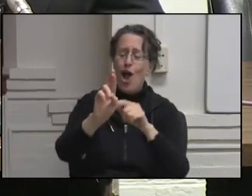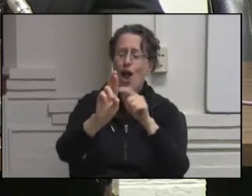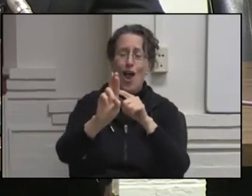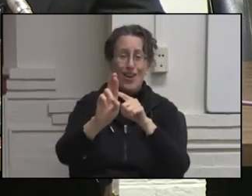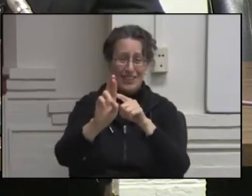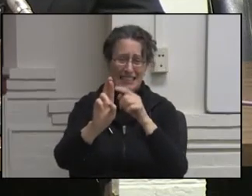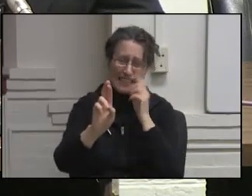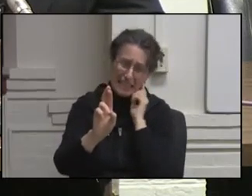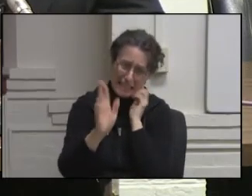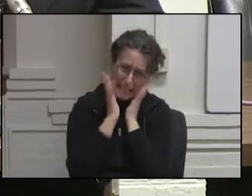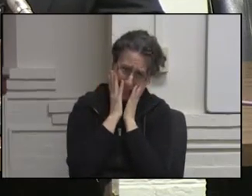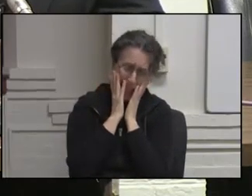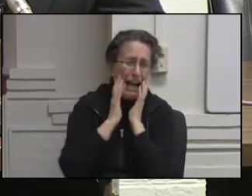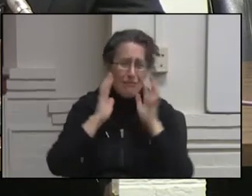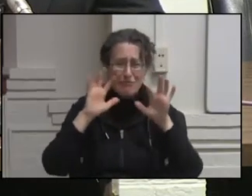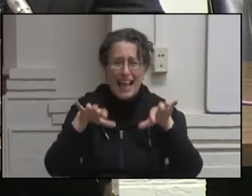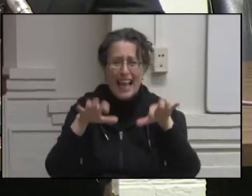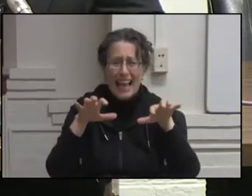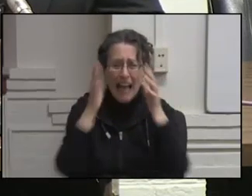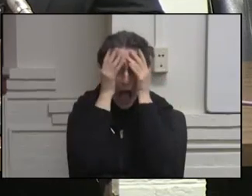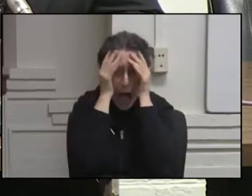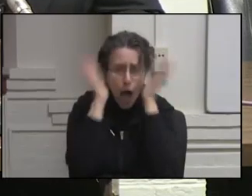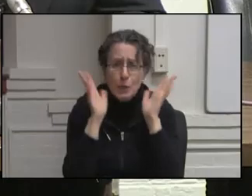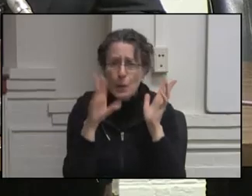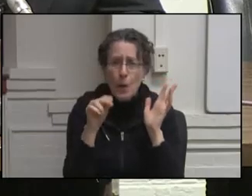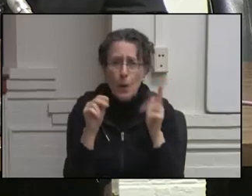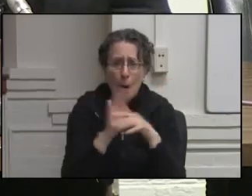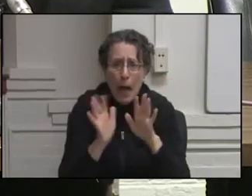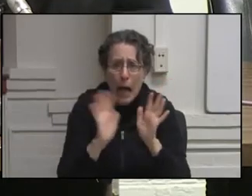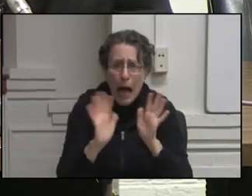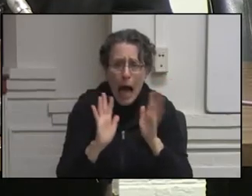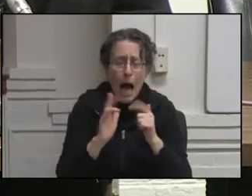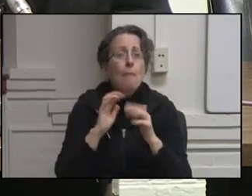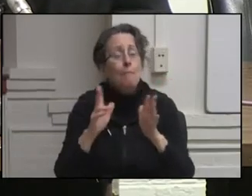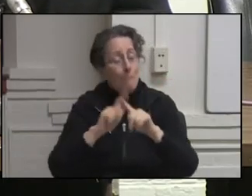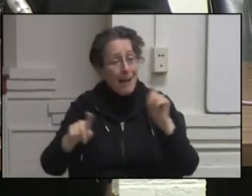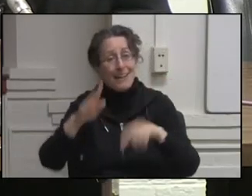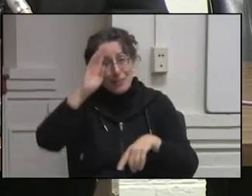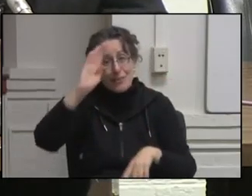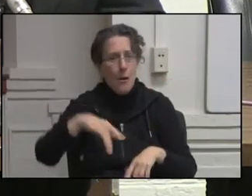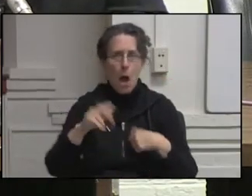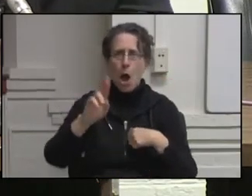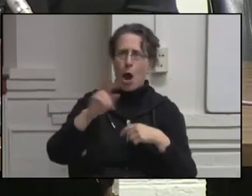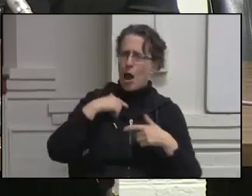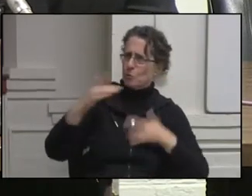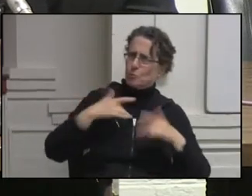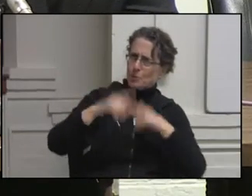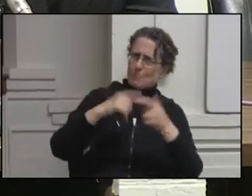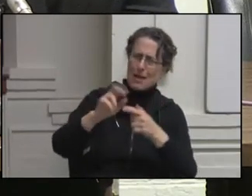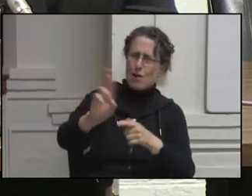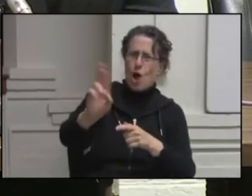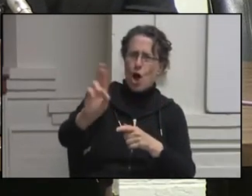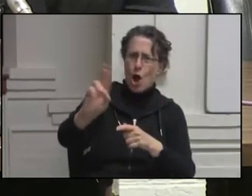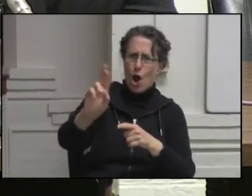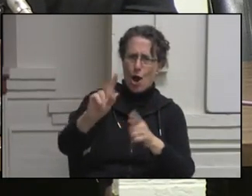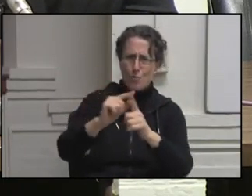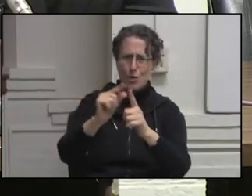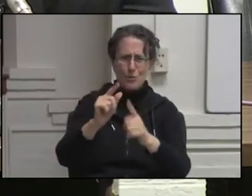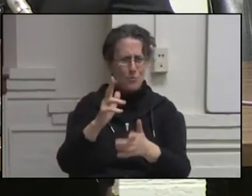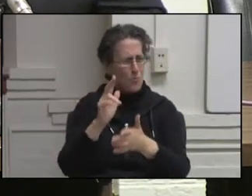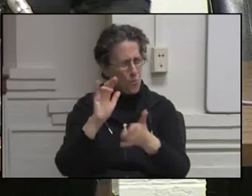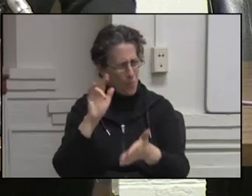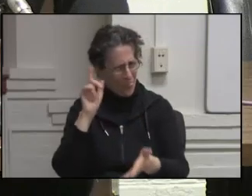farmers have to work in the rain. And we always salute our farmers. What? Went through a quick Rolodex to